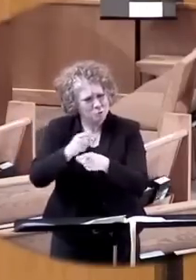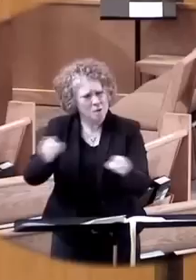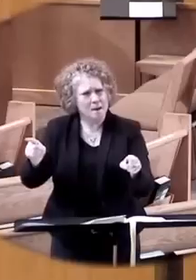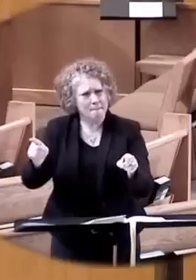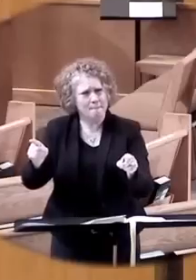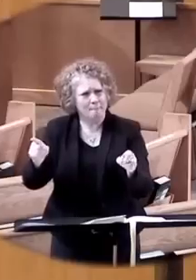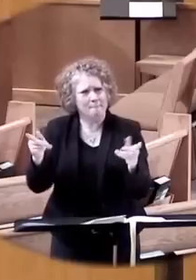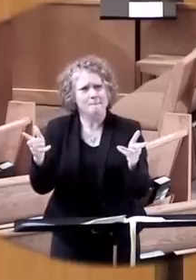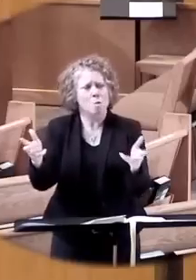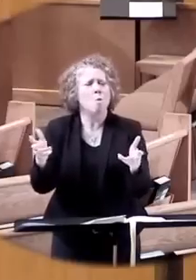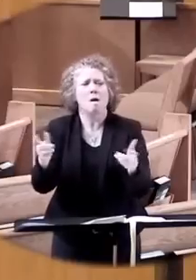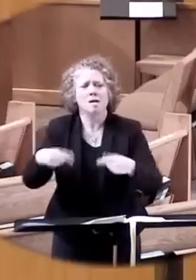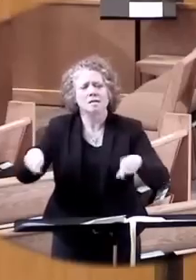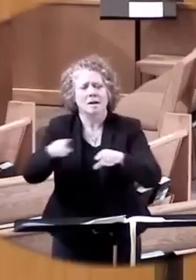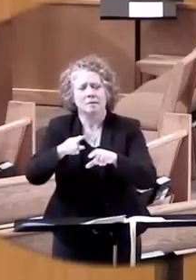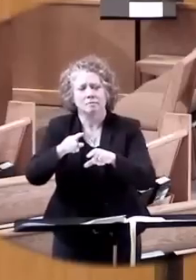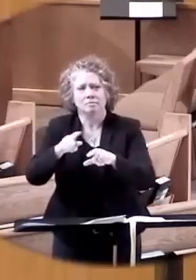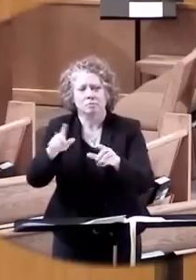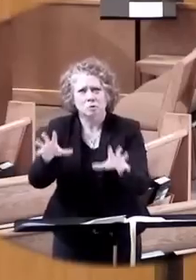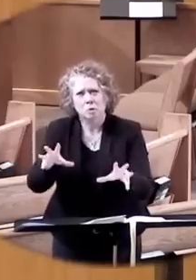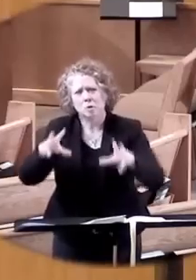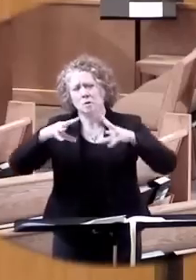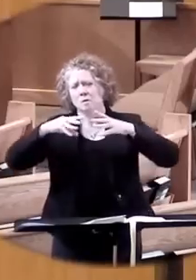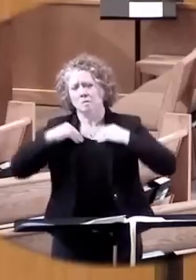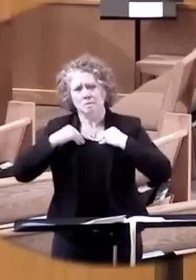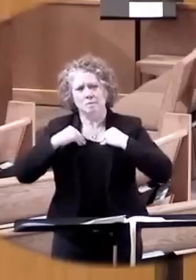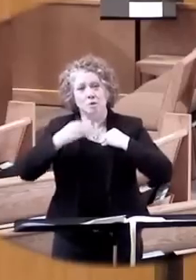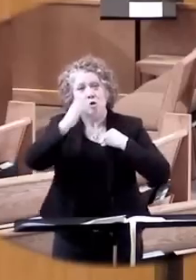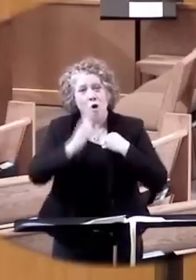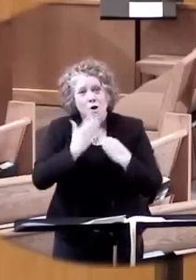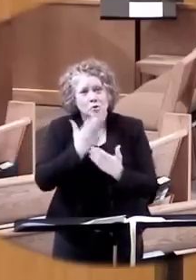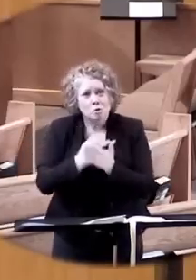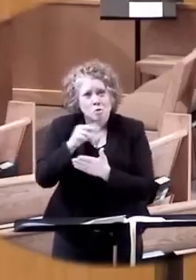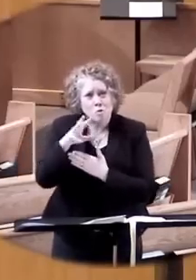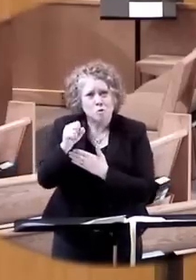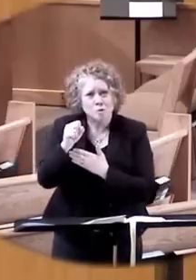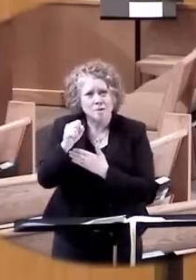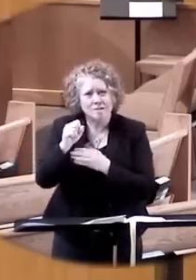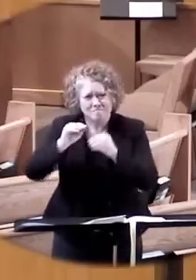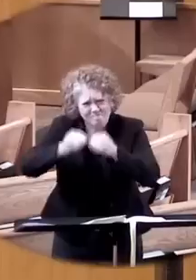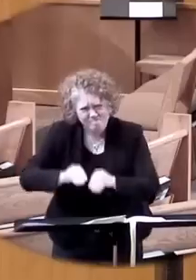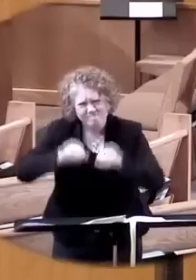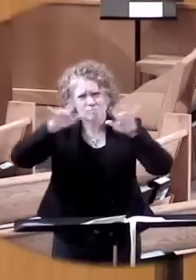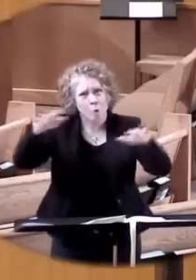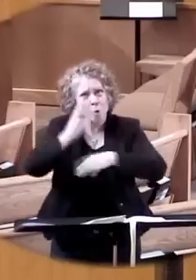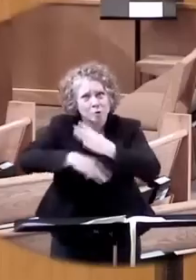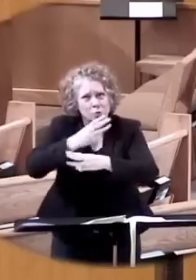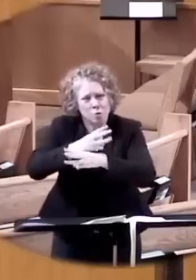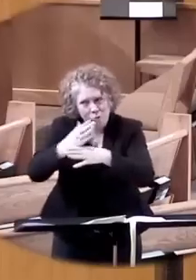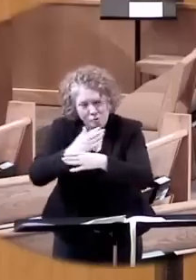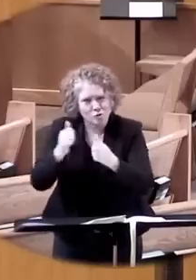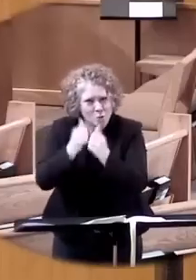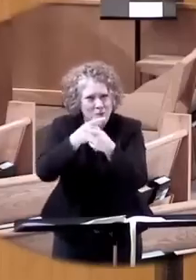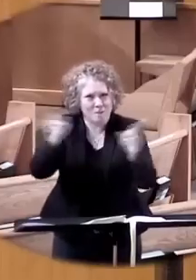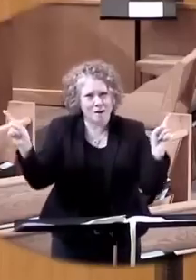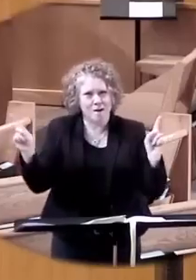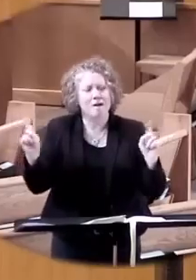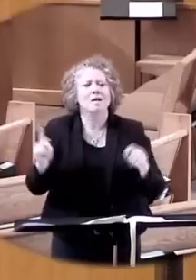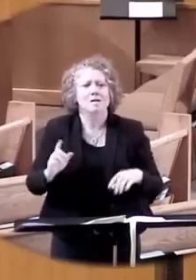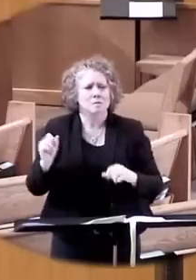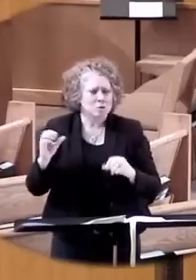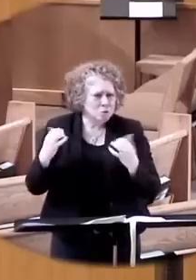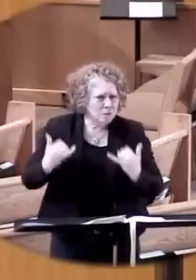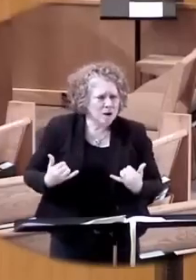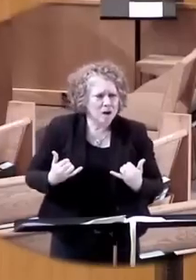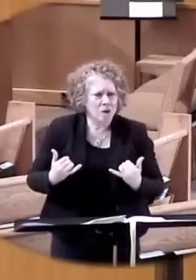evangelists, taking the good news to the world. And so, as we gather this night, just ask all of us to